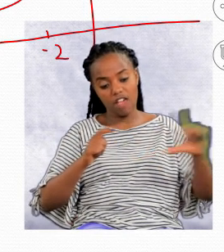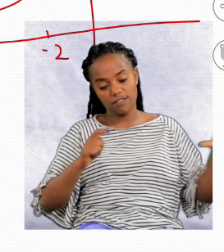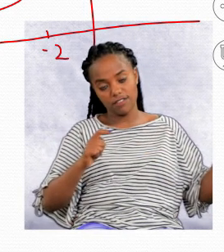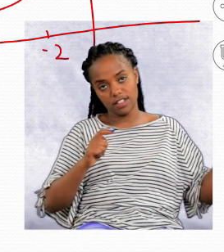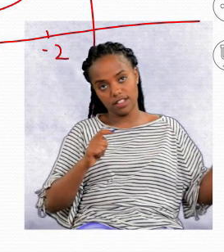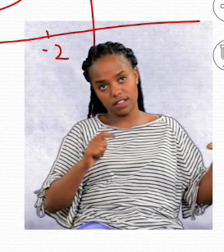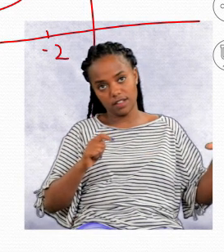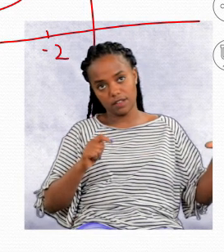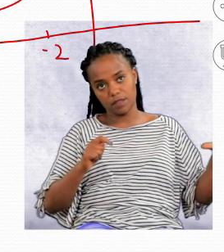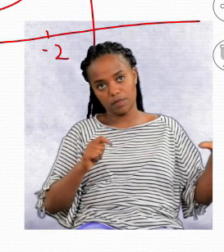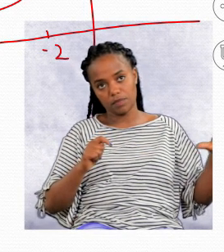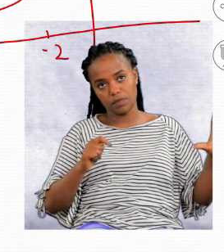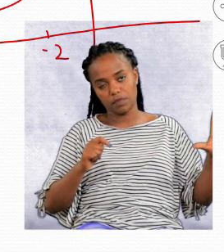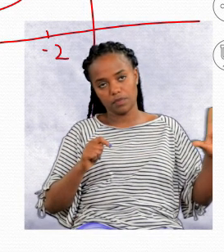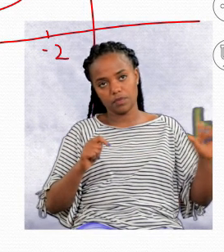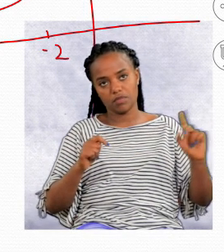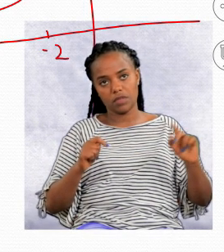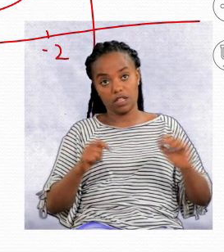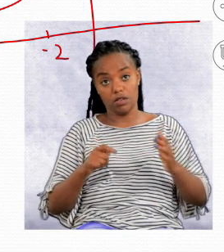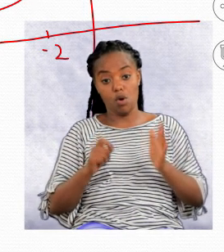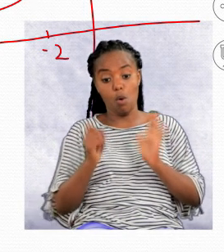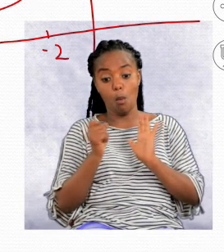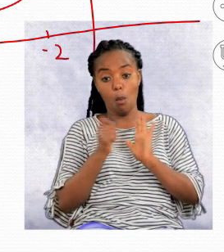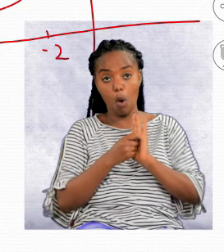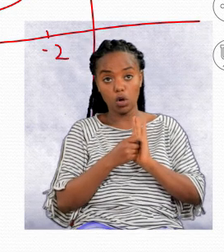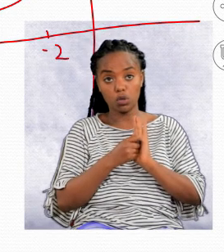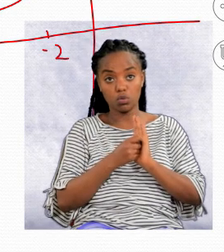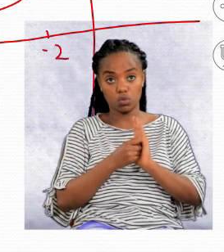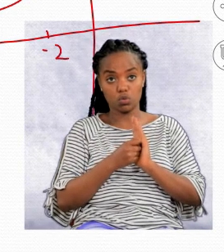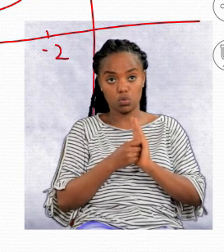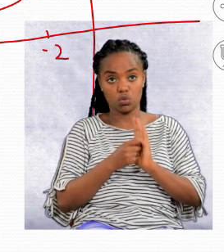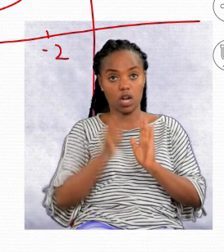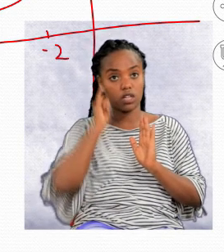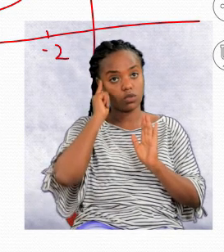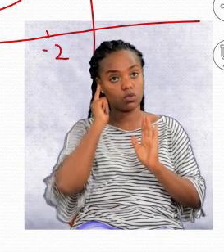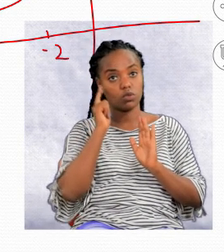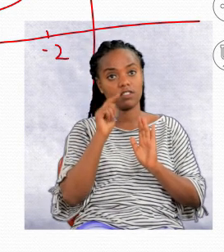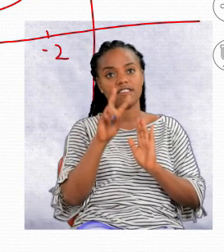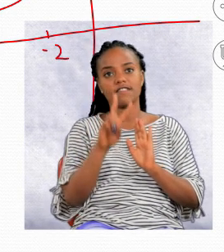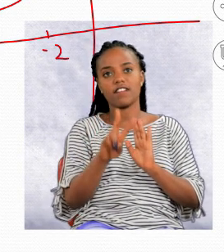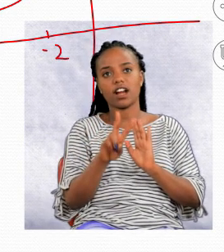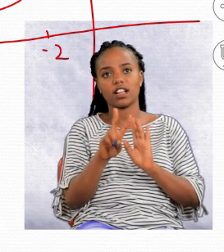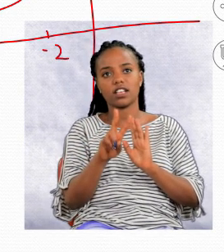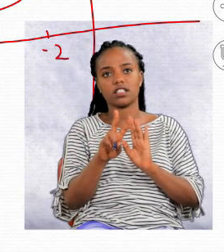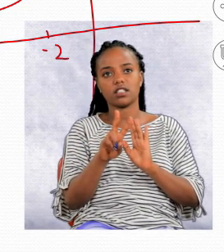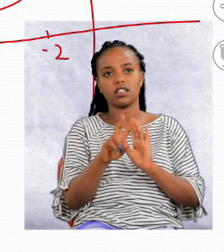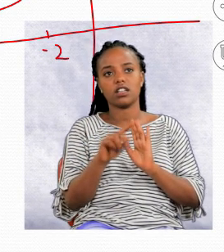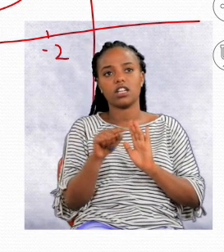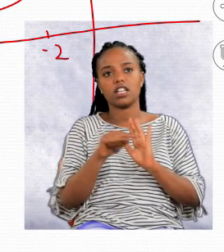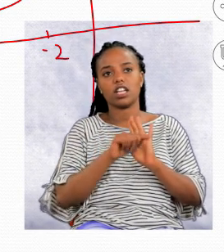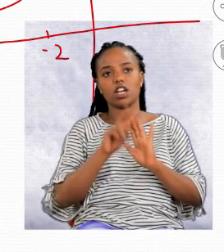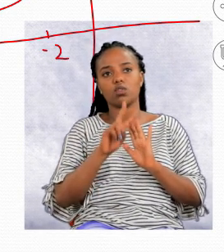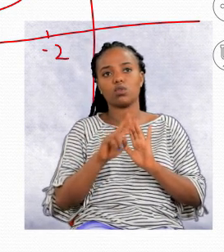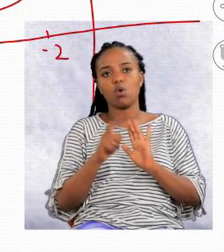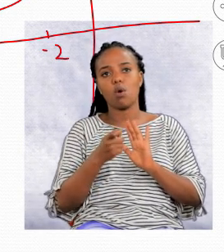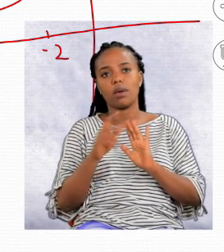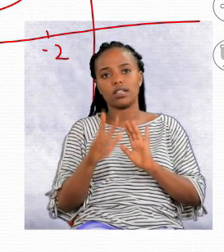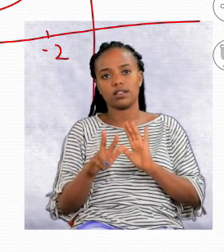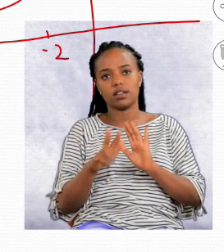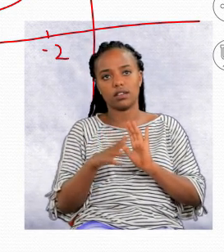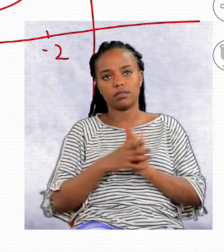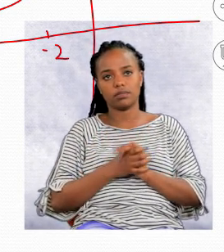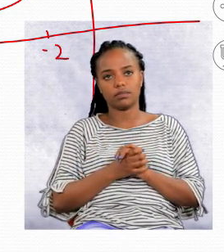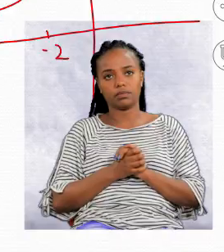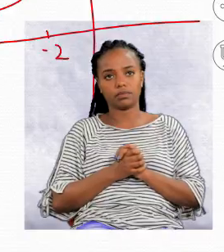the left. Assume this point is to be this. The vertex negative 2 comma 3.